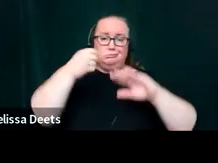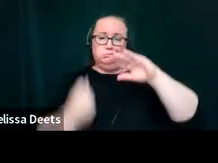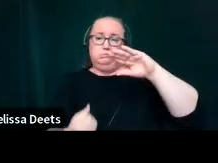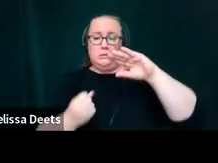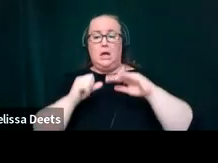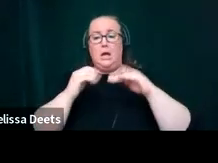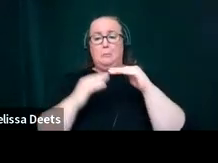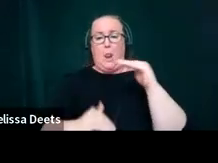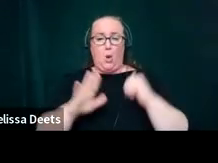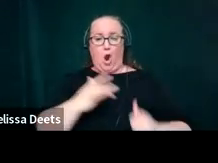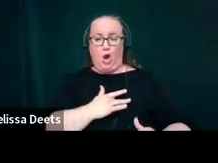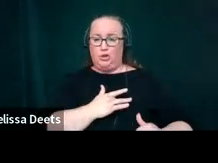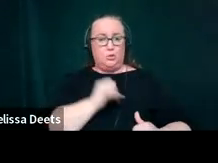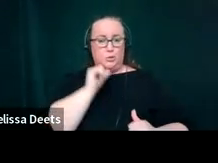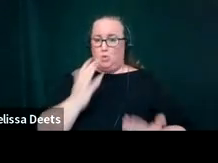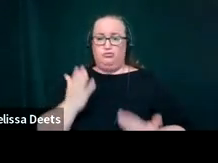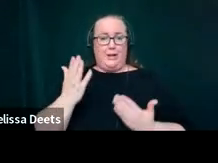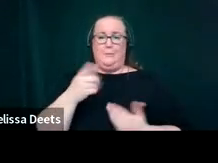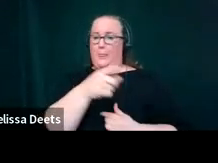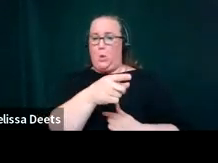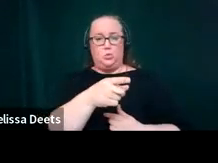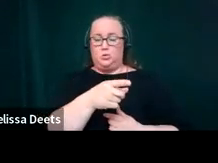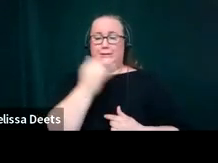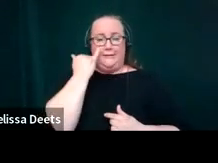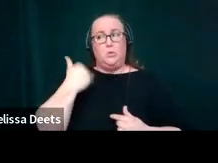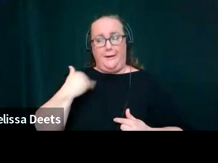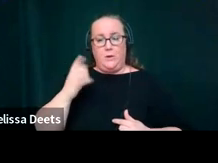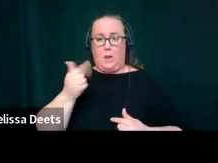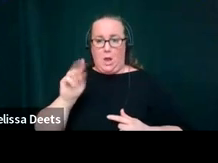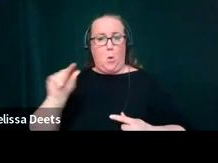of time, we do not recommend doing those if you're a patient with glaucoma.